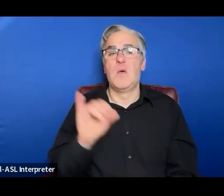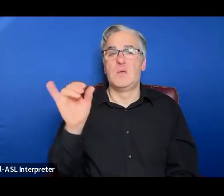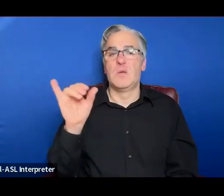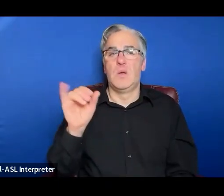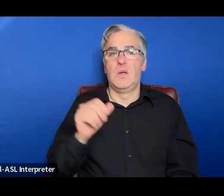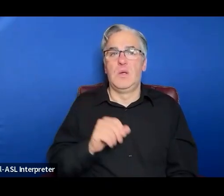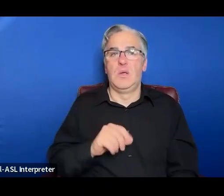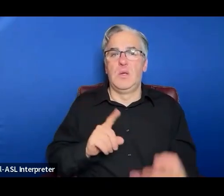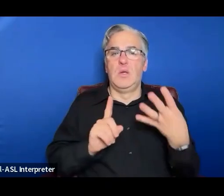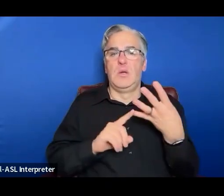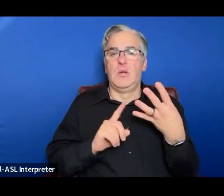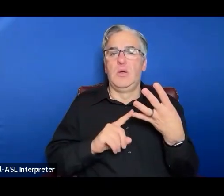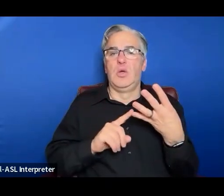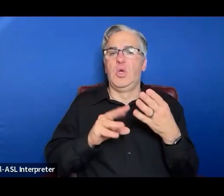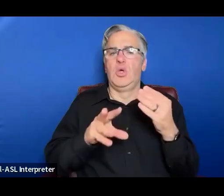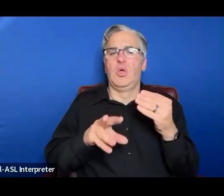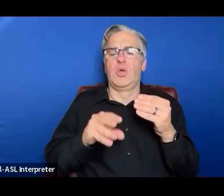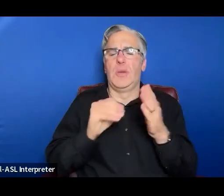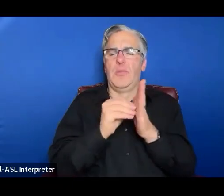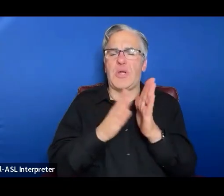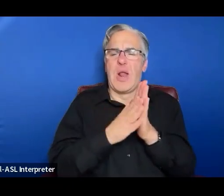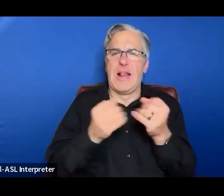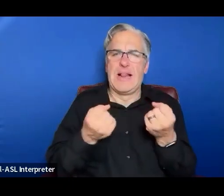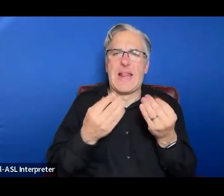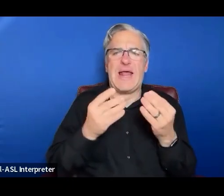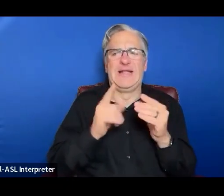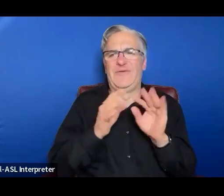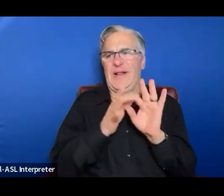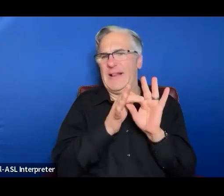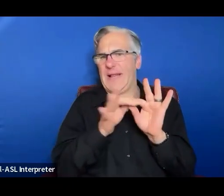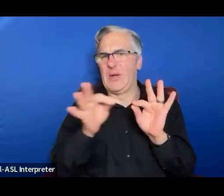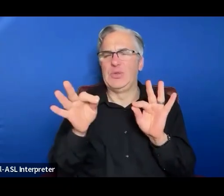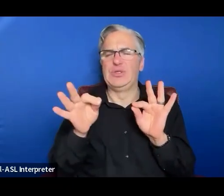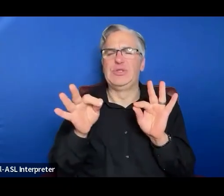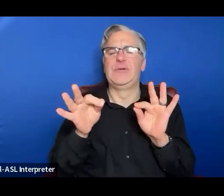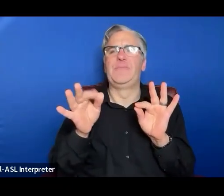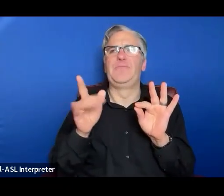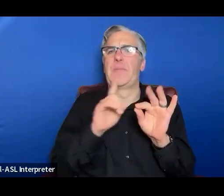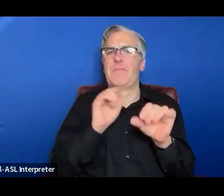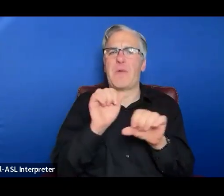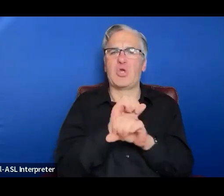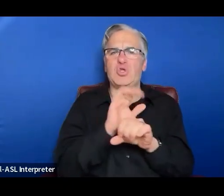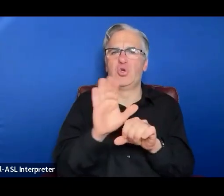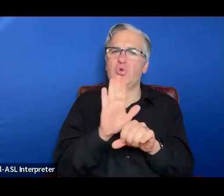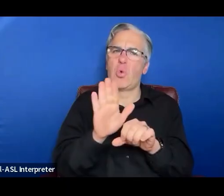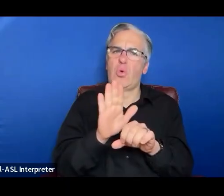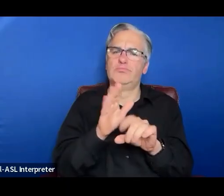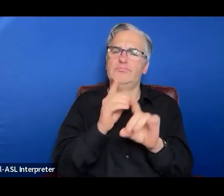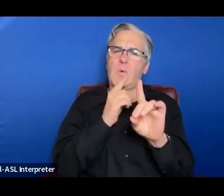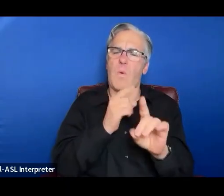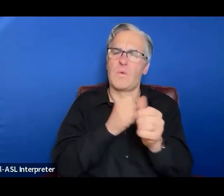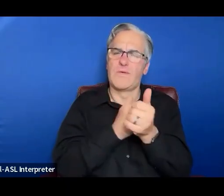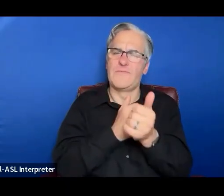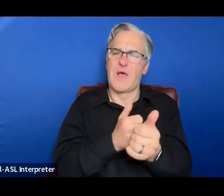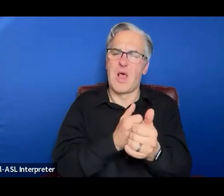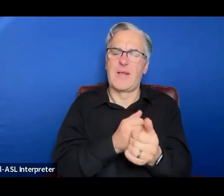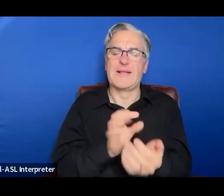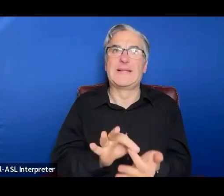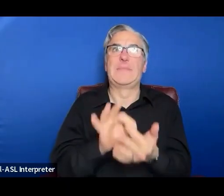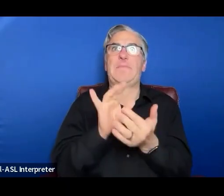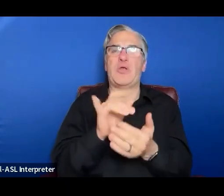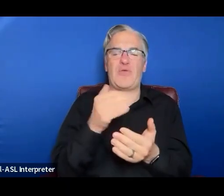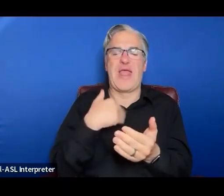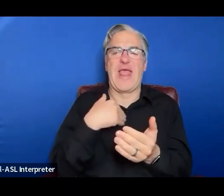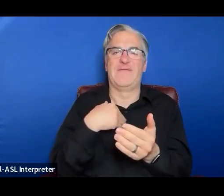Also, you can put in lots of different language that will make sure your wishes are followed, especially if there's a